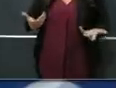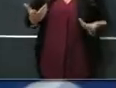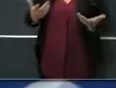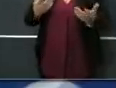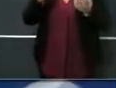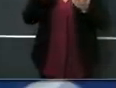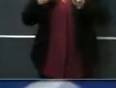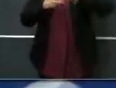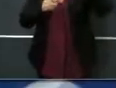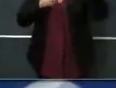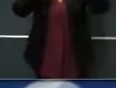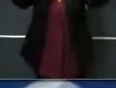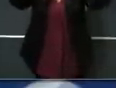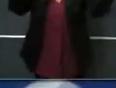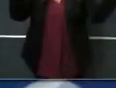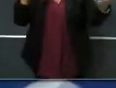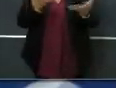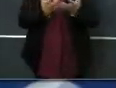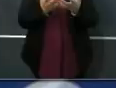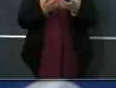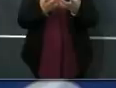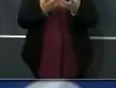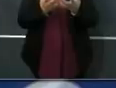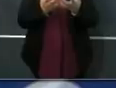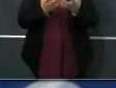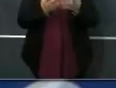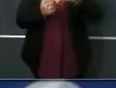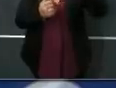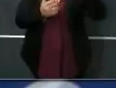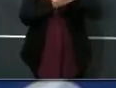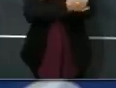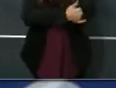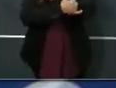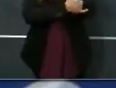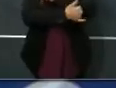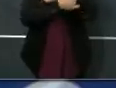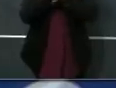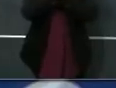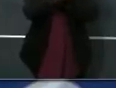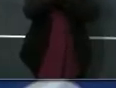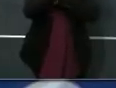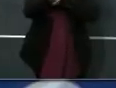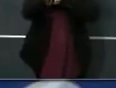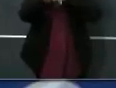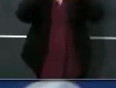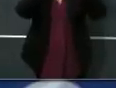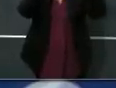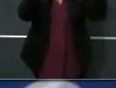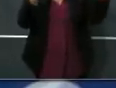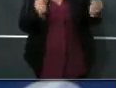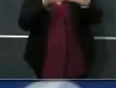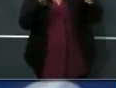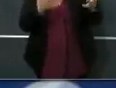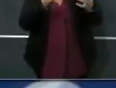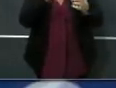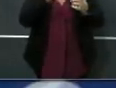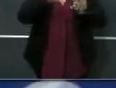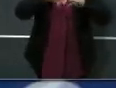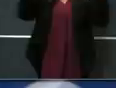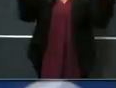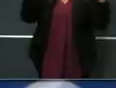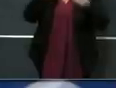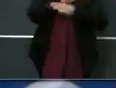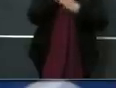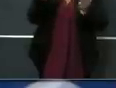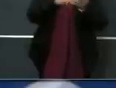globe that precipitously did move forward by opening up their economies again because of that frustration and that angst, only to